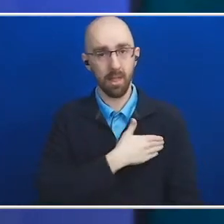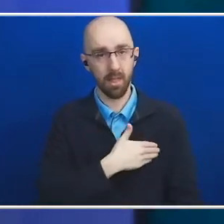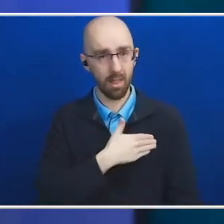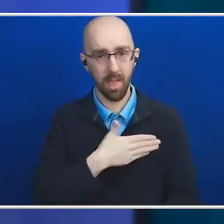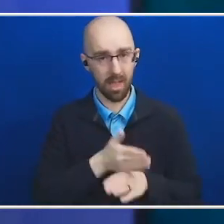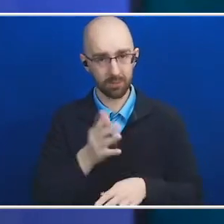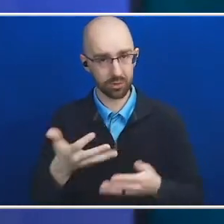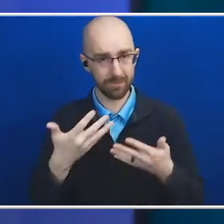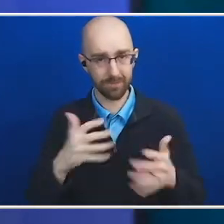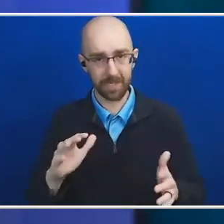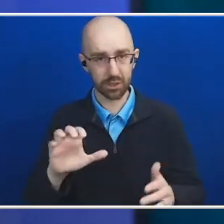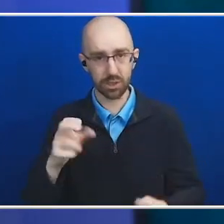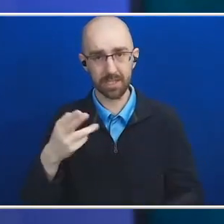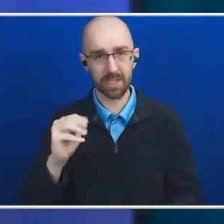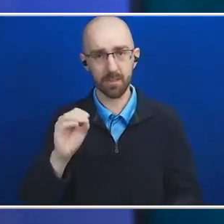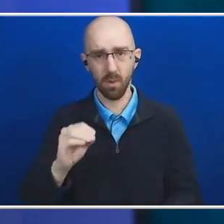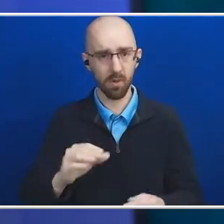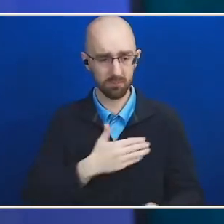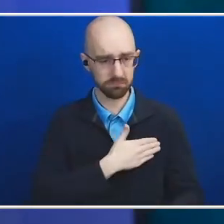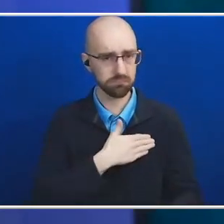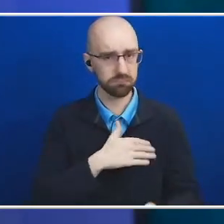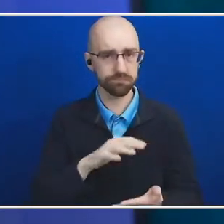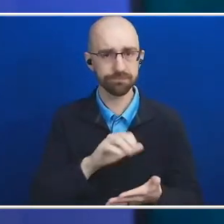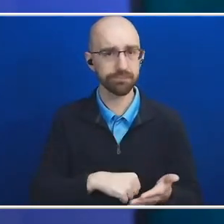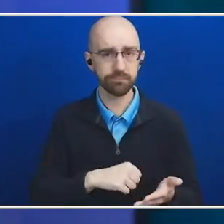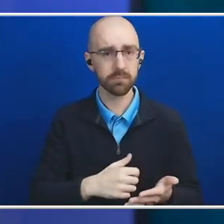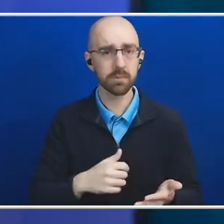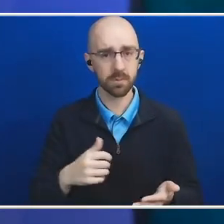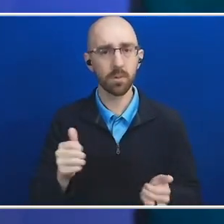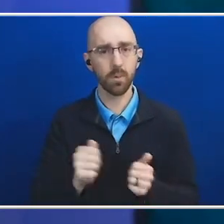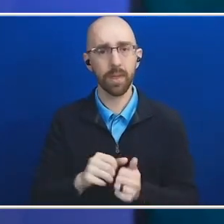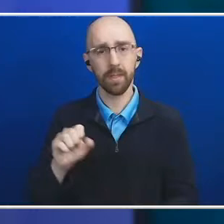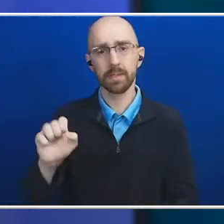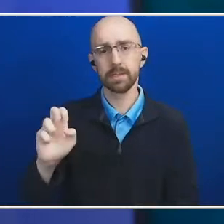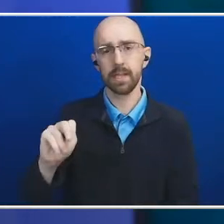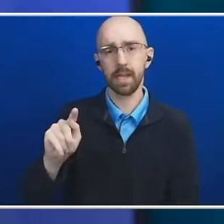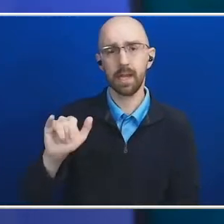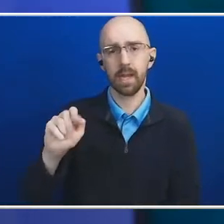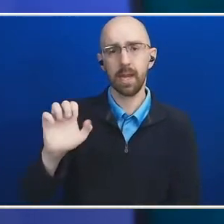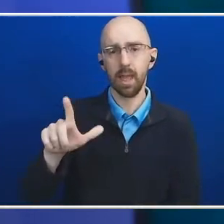we were able to reassess it with a sentinel lymph node biopsy at surgery.